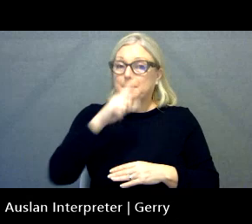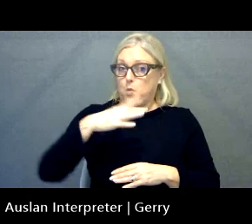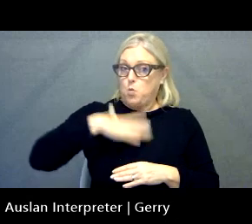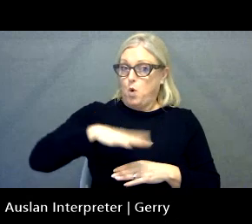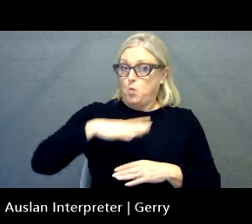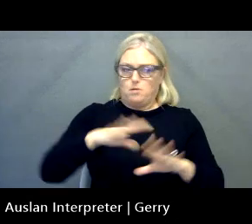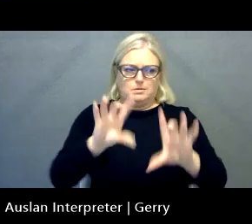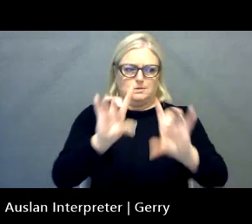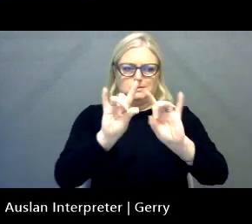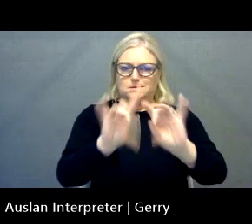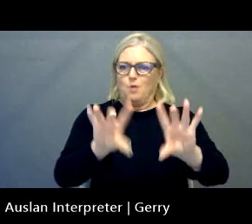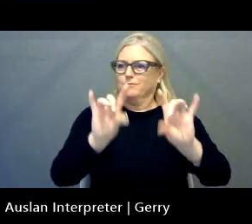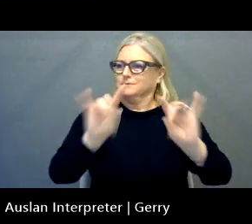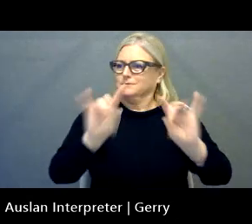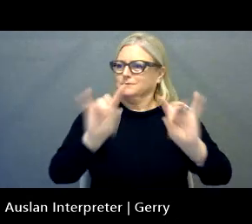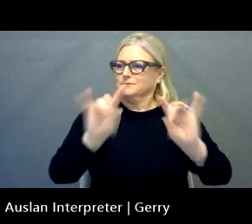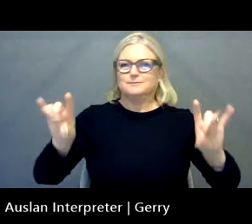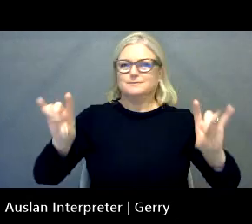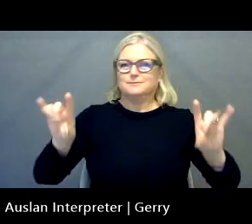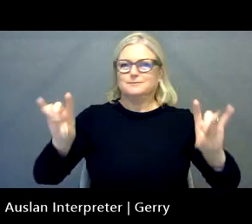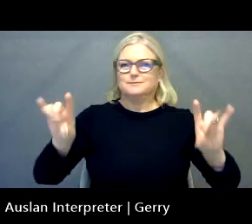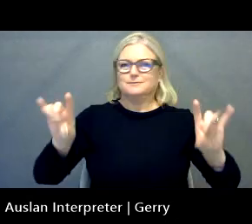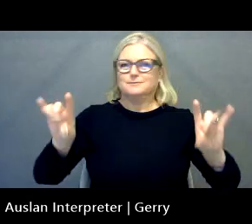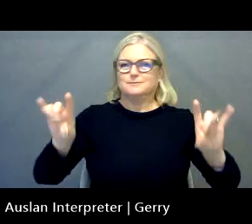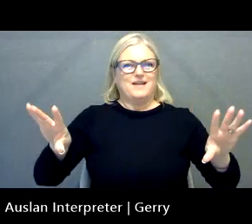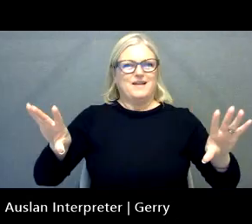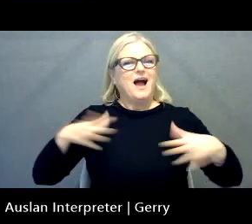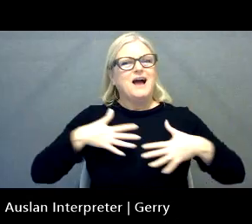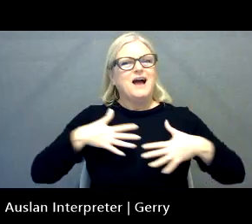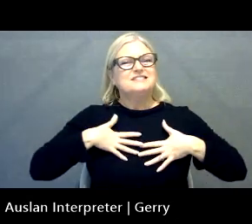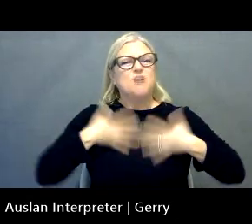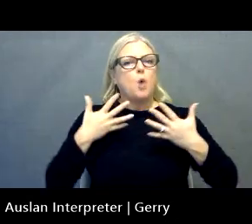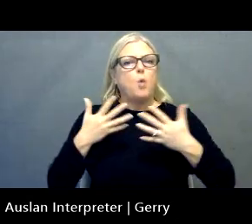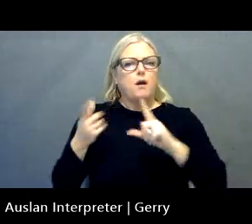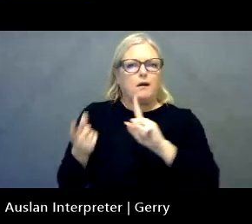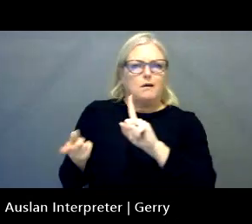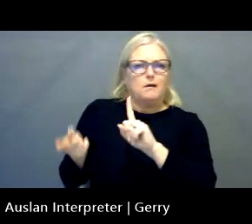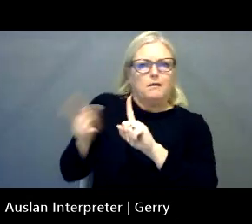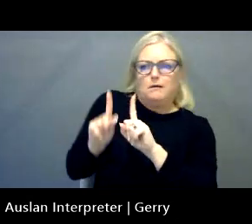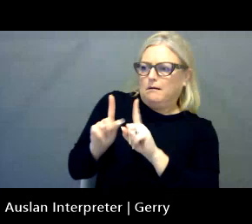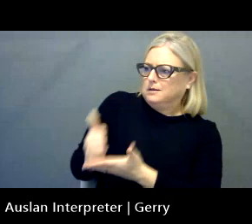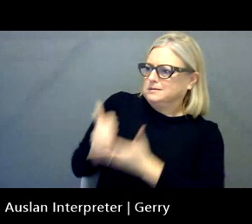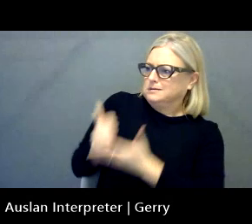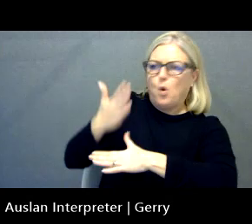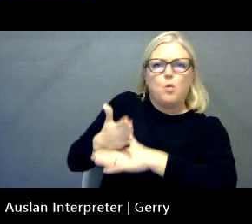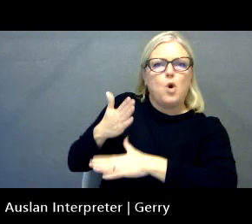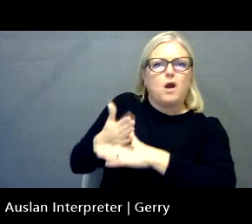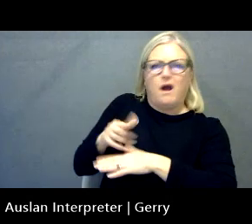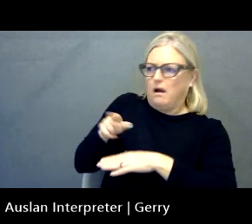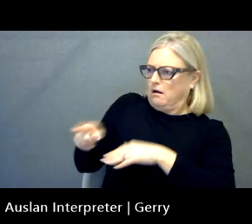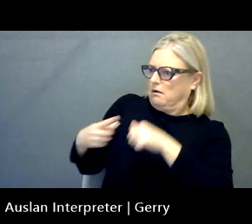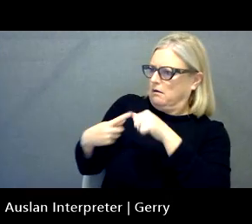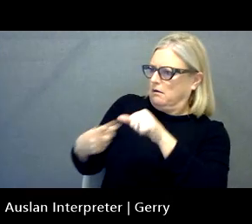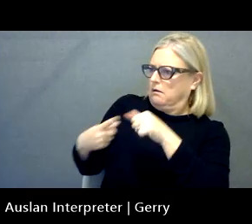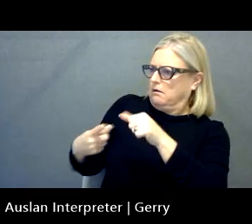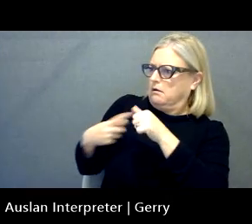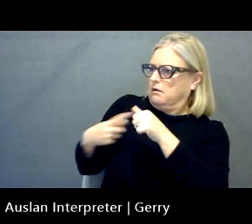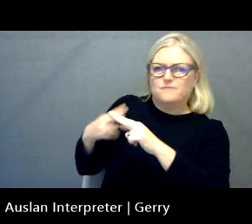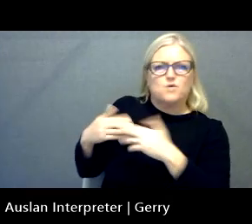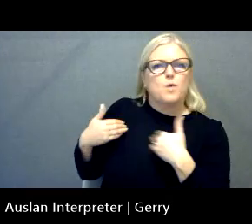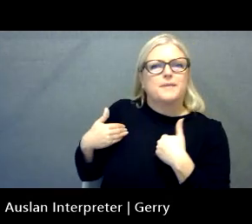feel that as researchers, but also as people who are delivering or providing a platform for the delivery